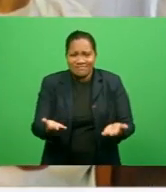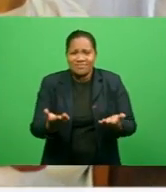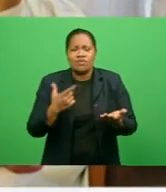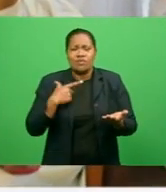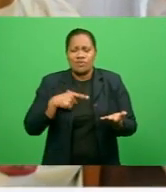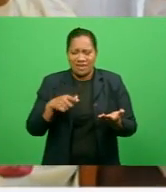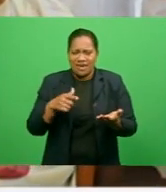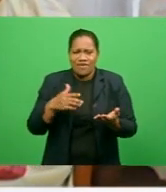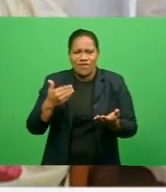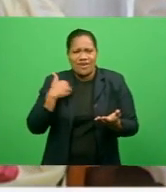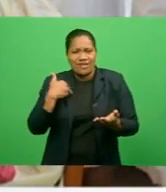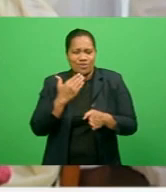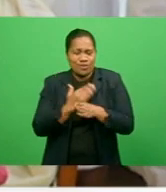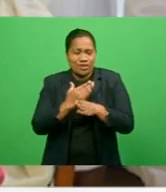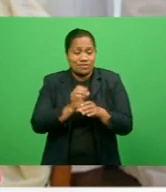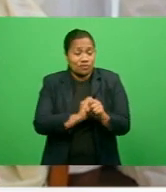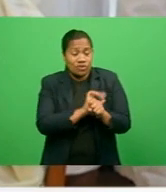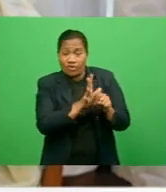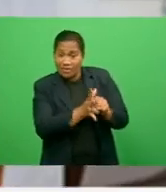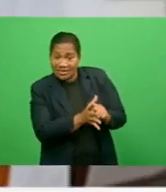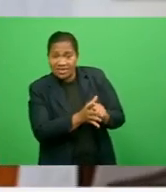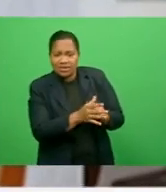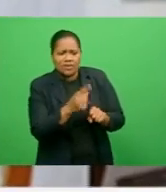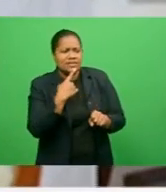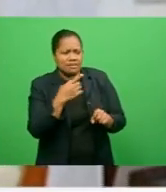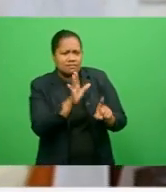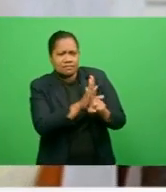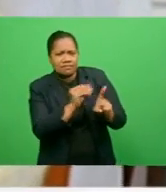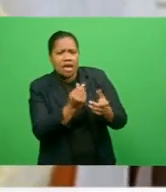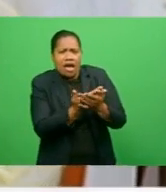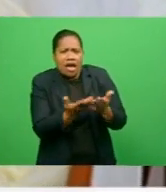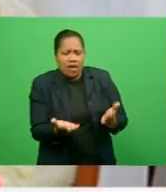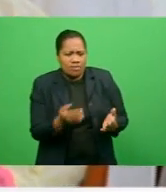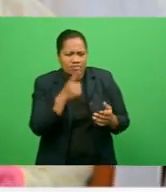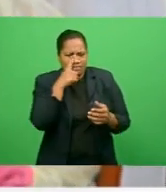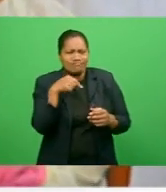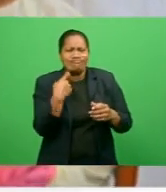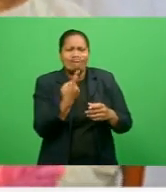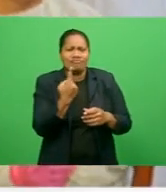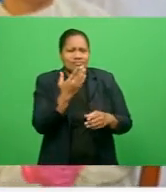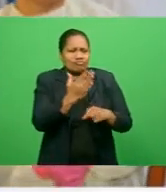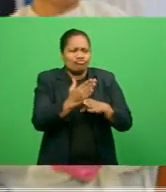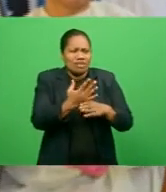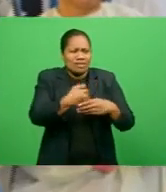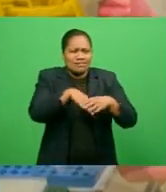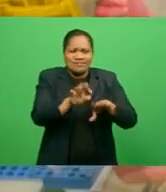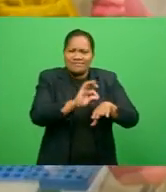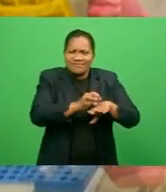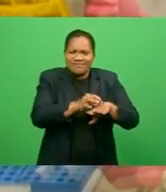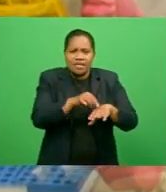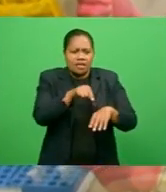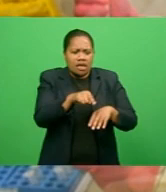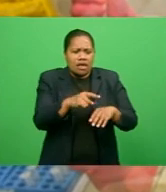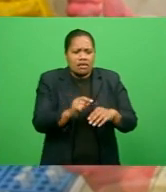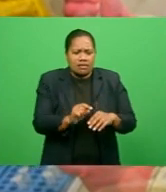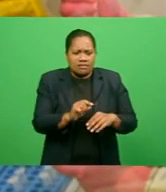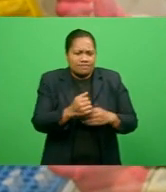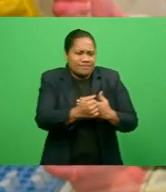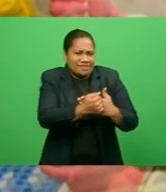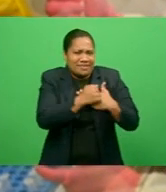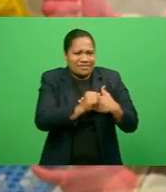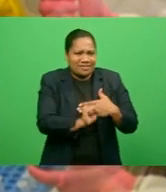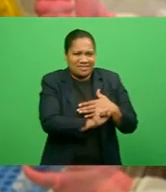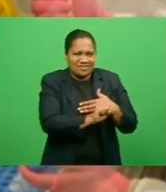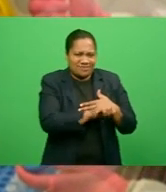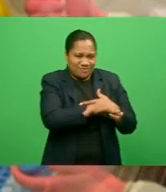workers. COVID-19, he says, is an example of how medical professionals put others before their own safety. The measles outbreak